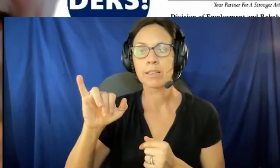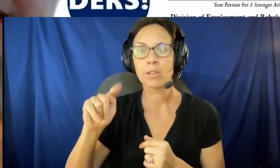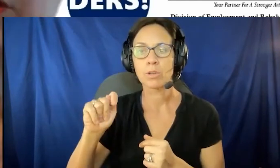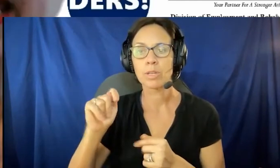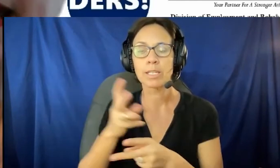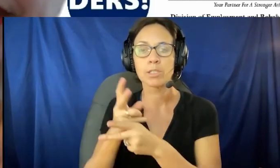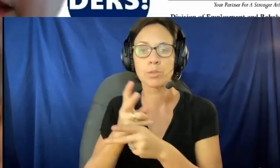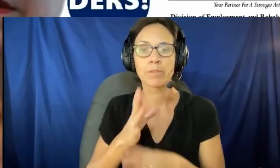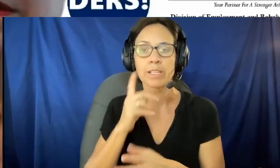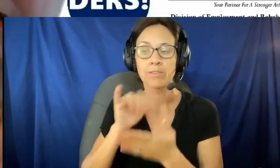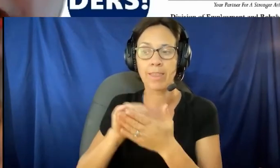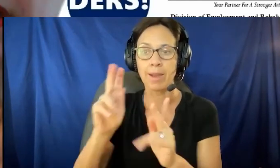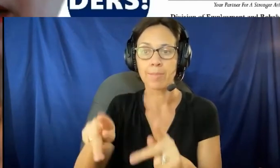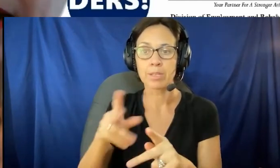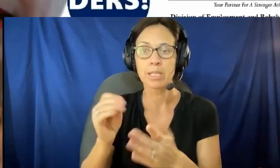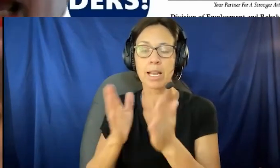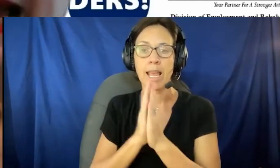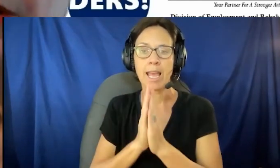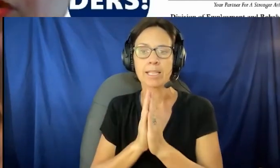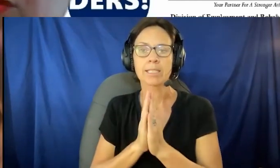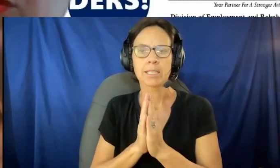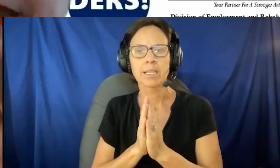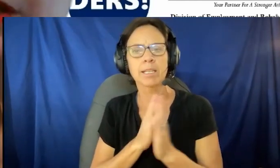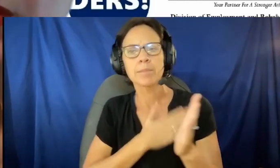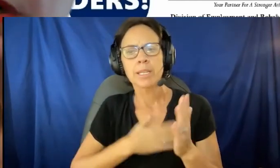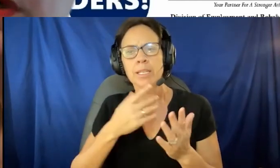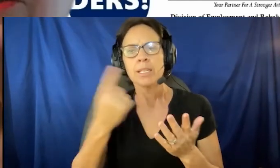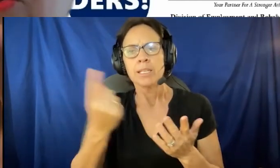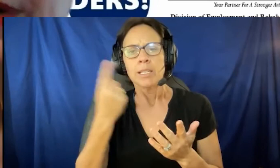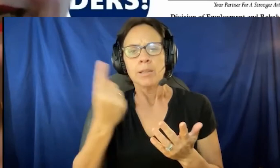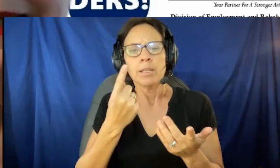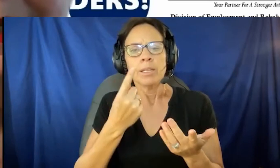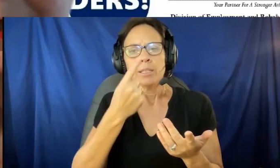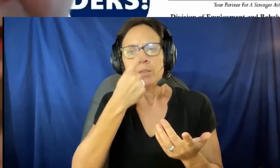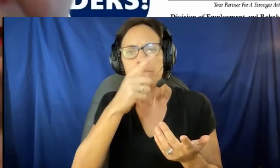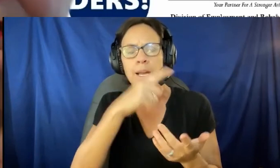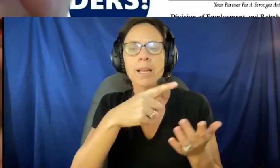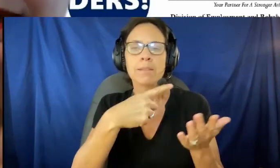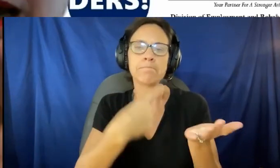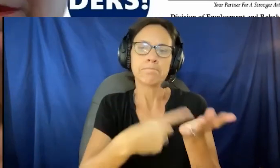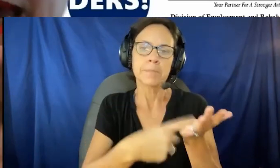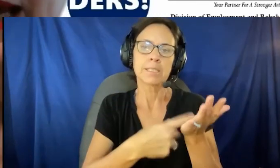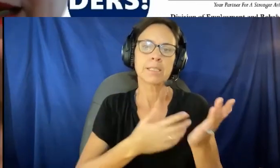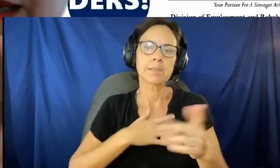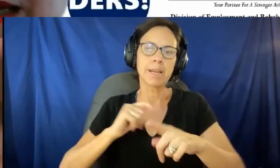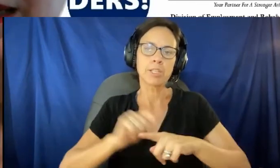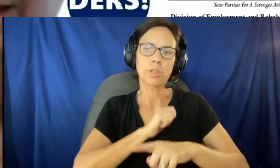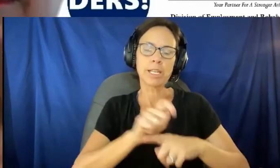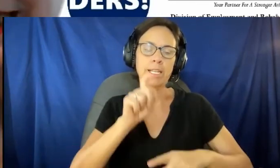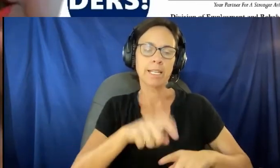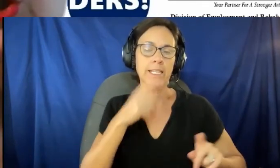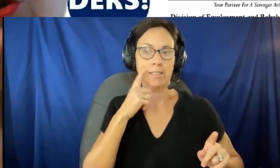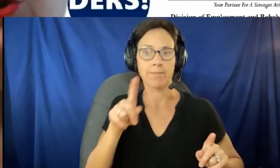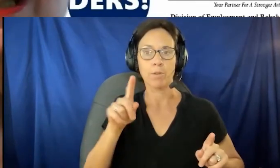and ask to have that discussion about how you can get your training needs met at